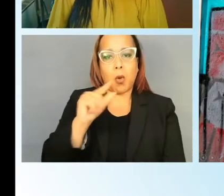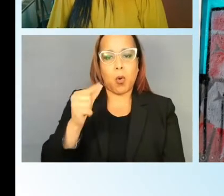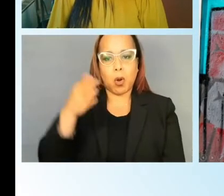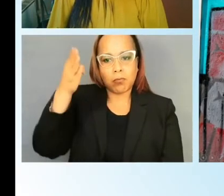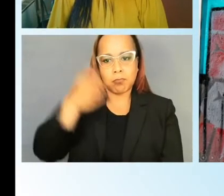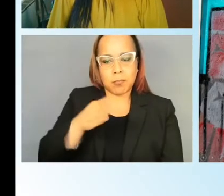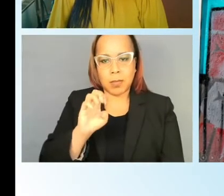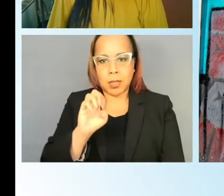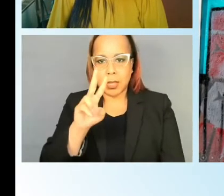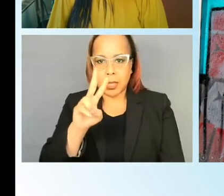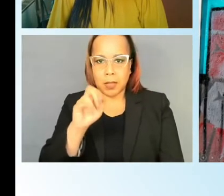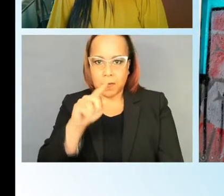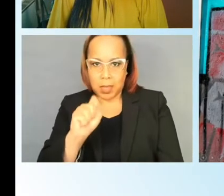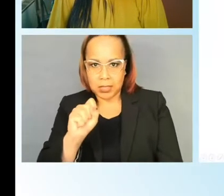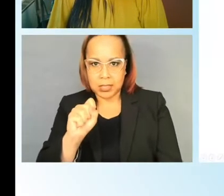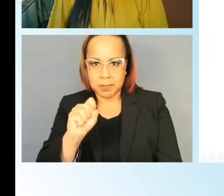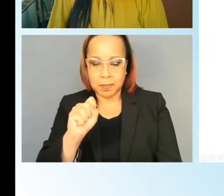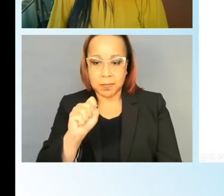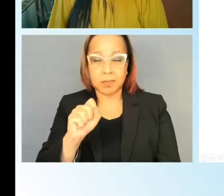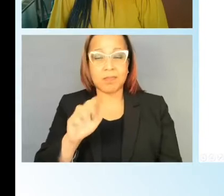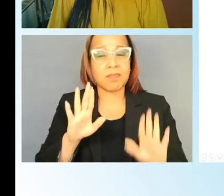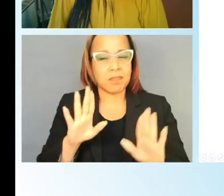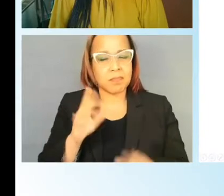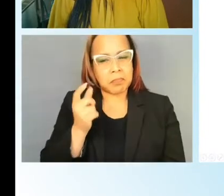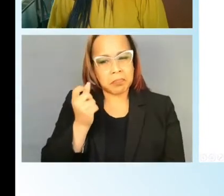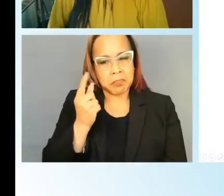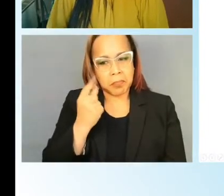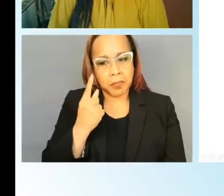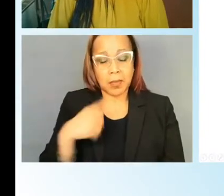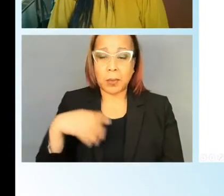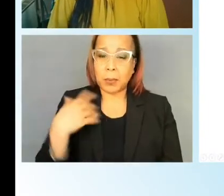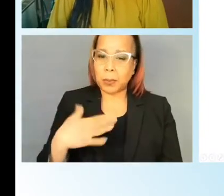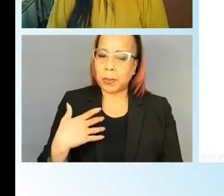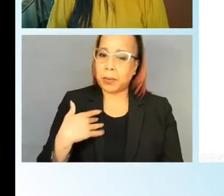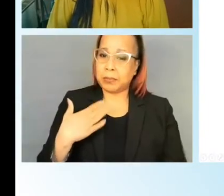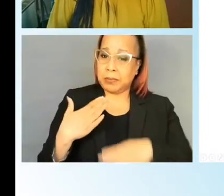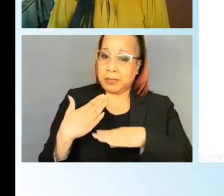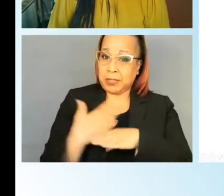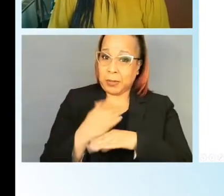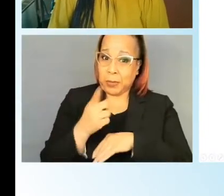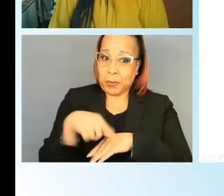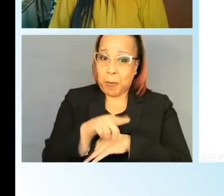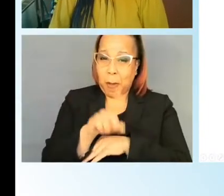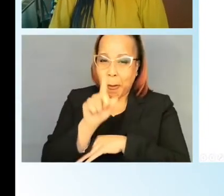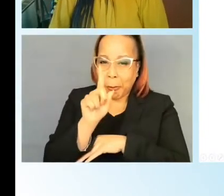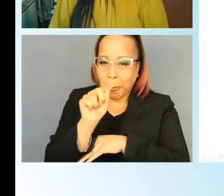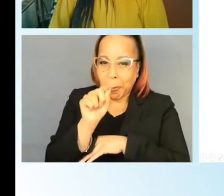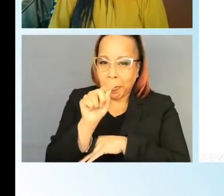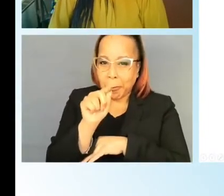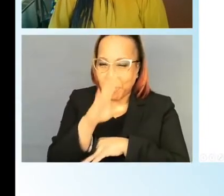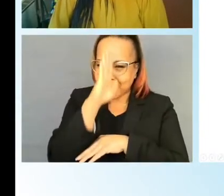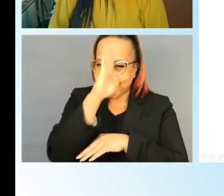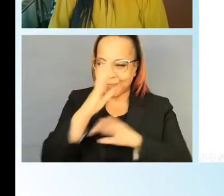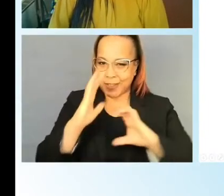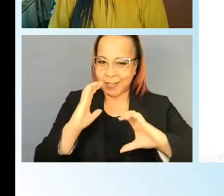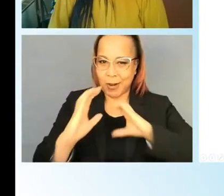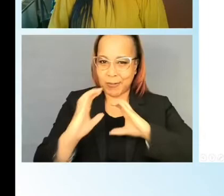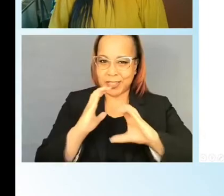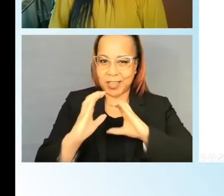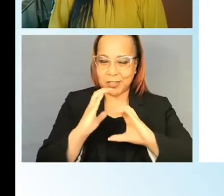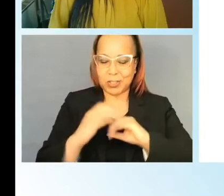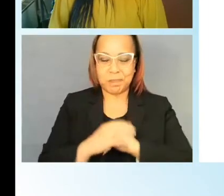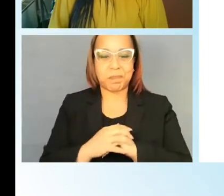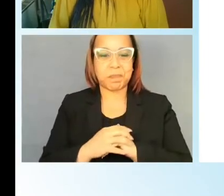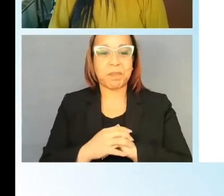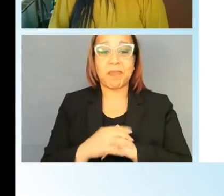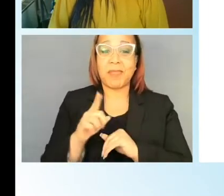publicnarrative.org/events. But I'm pleased to share with you all one more candid conversation. And this